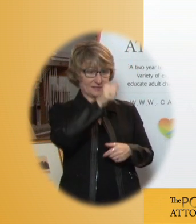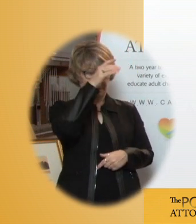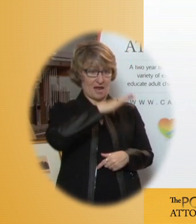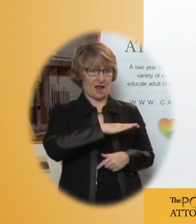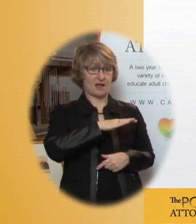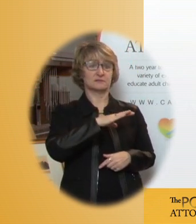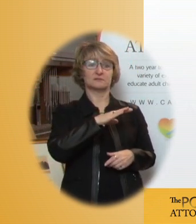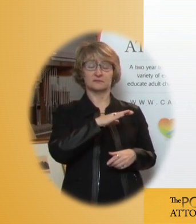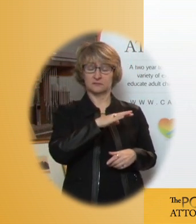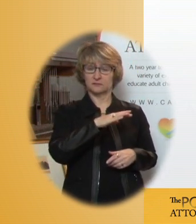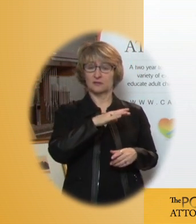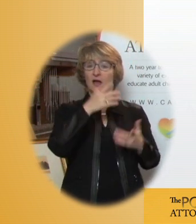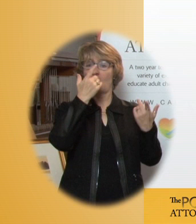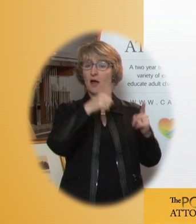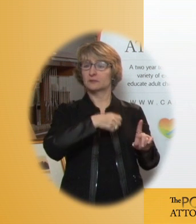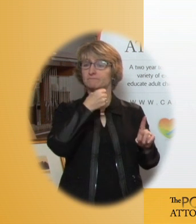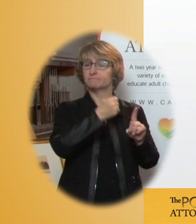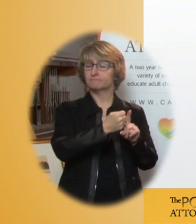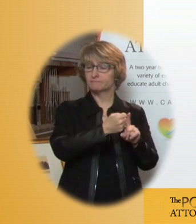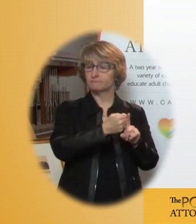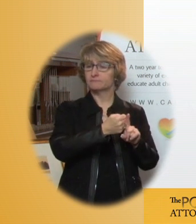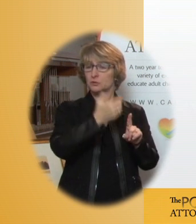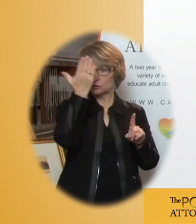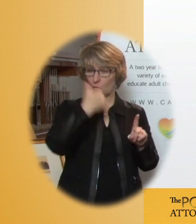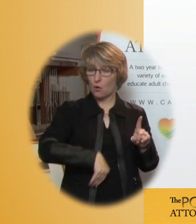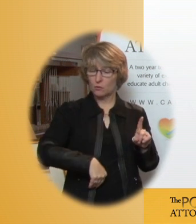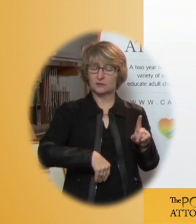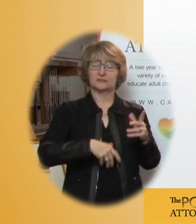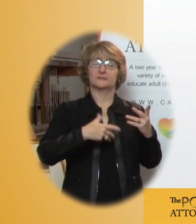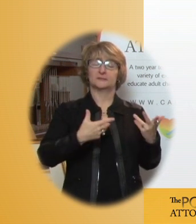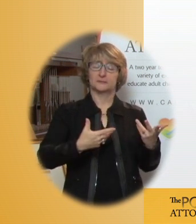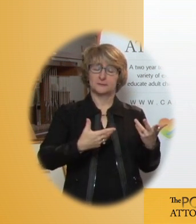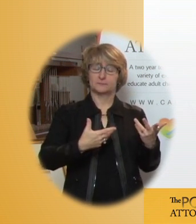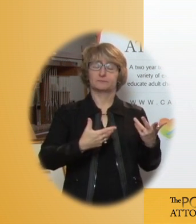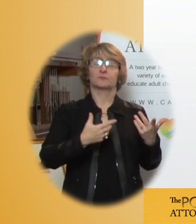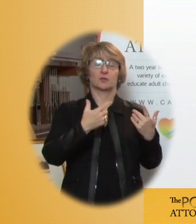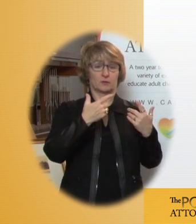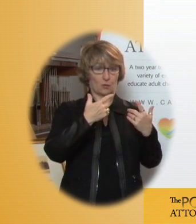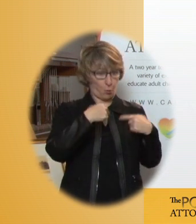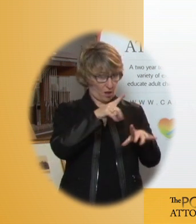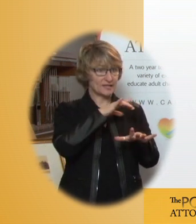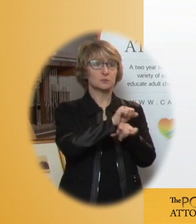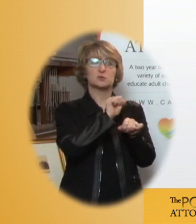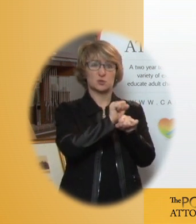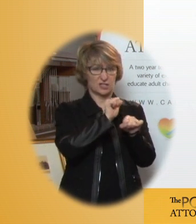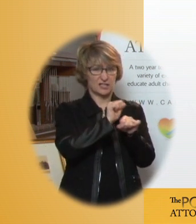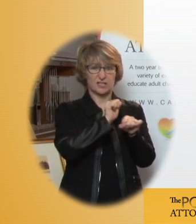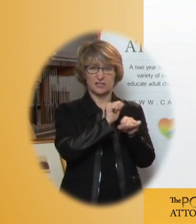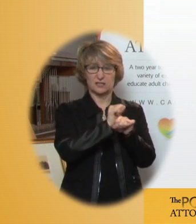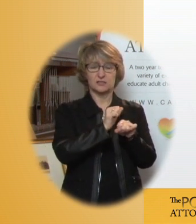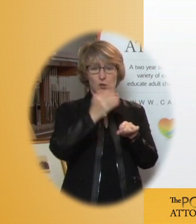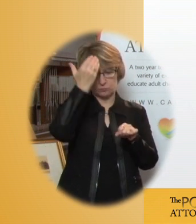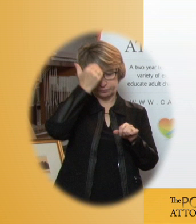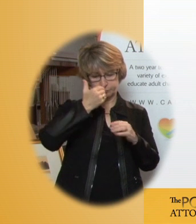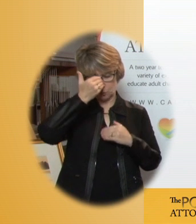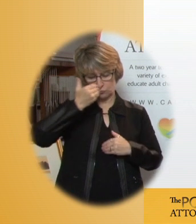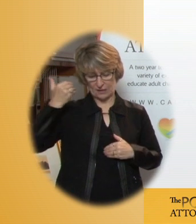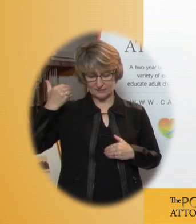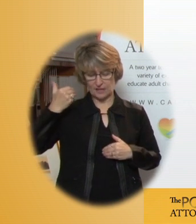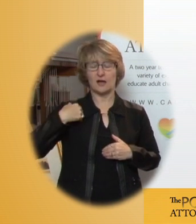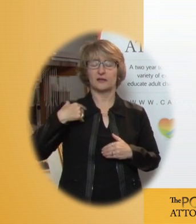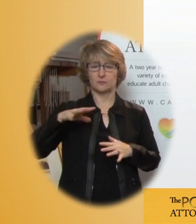had suffered a stroke, and actually while he was working, and he had right side